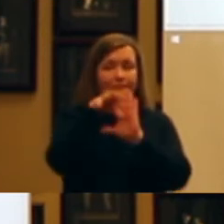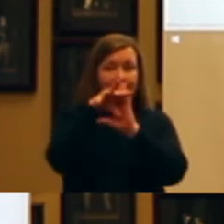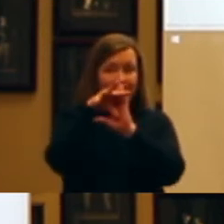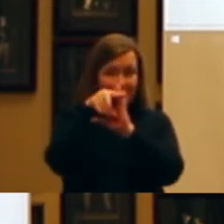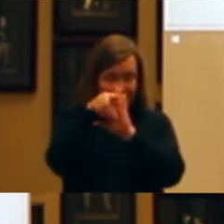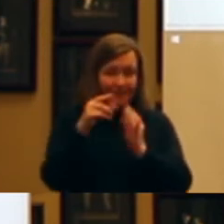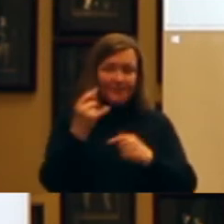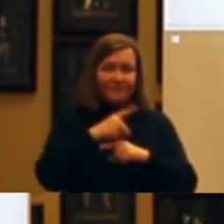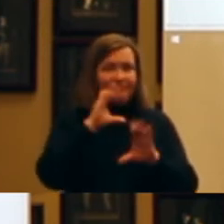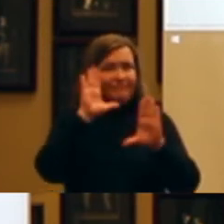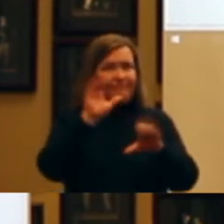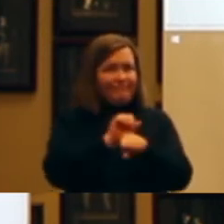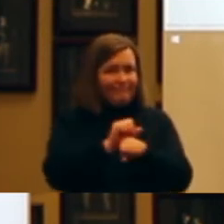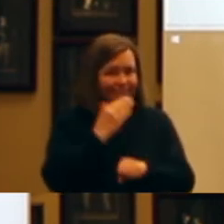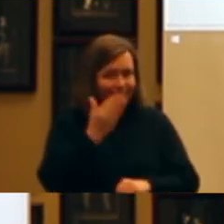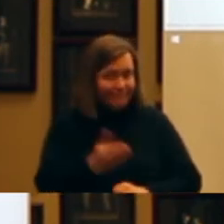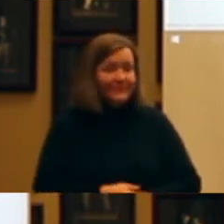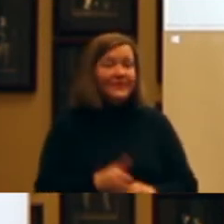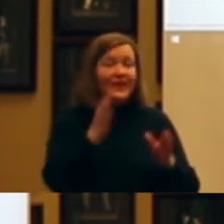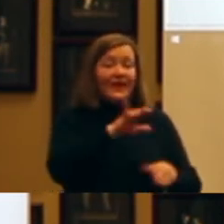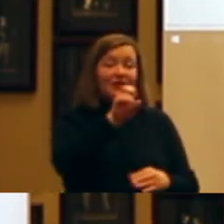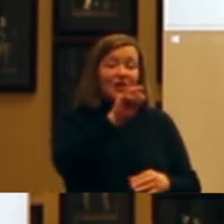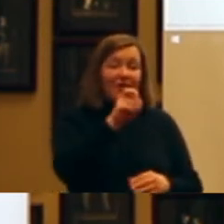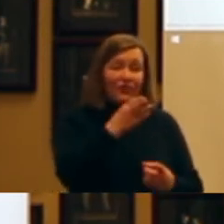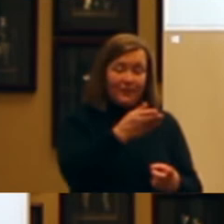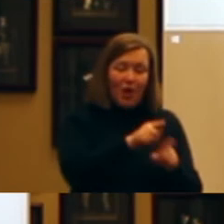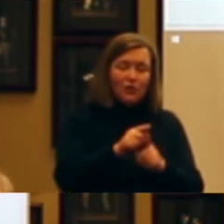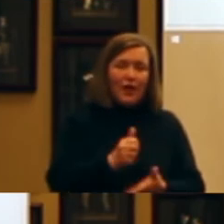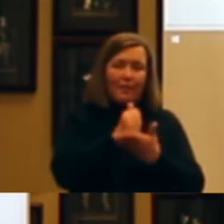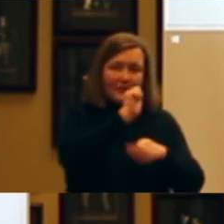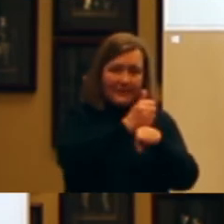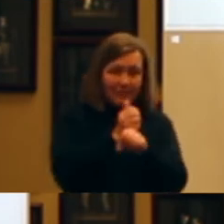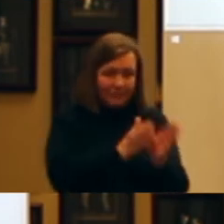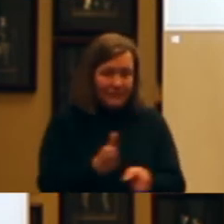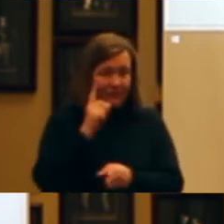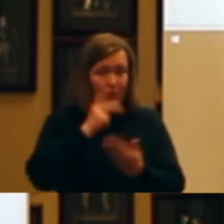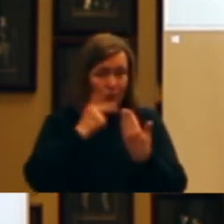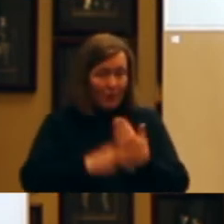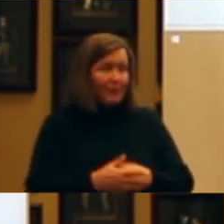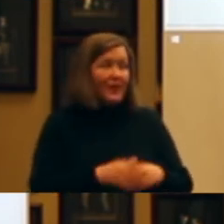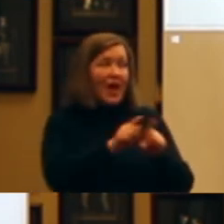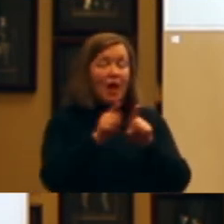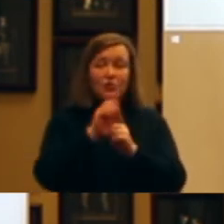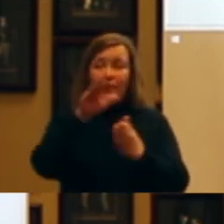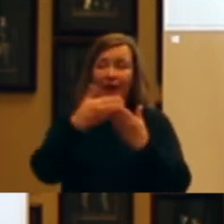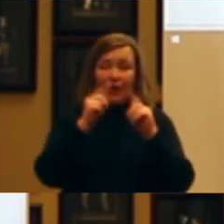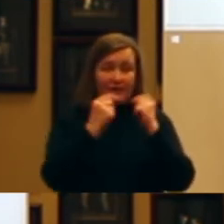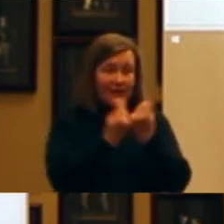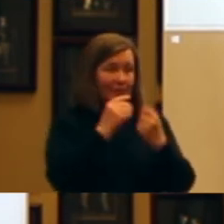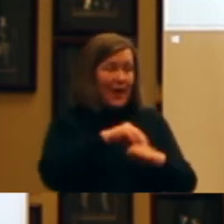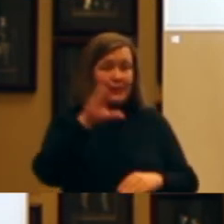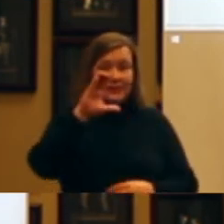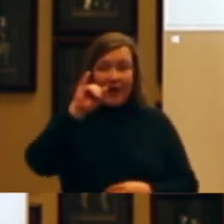videographer in the back, doing incredible work. Jennifer as well, who helped us on the program, as well as the entire team